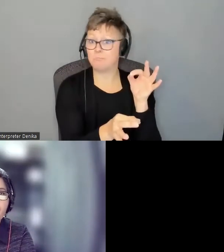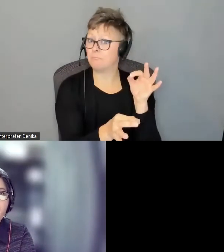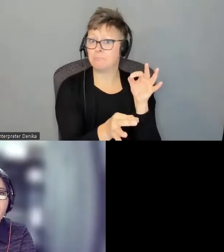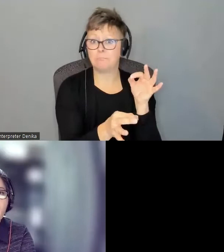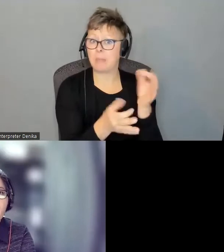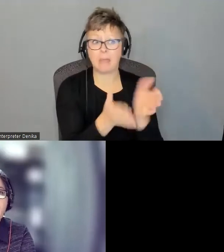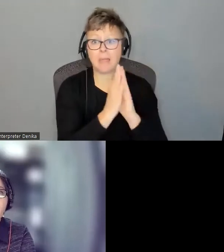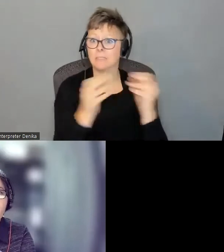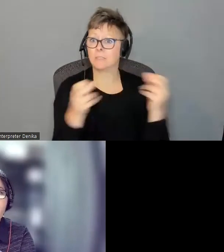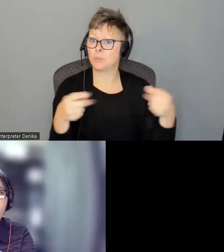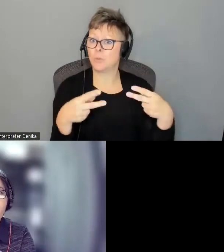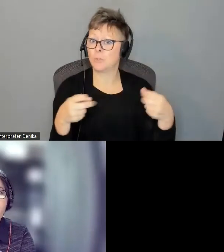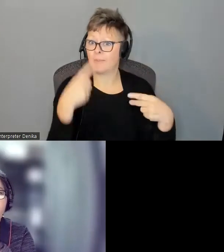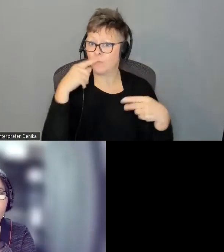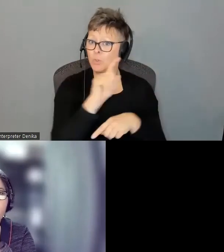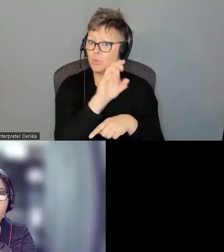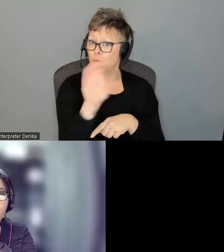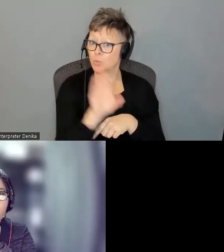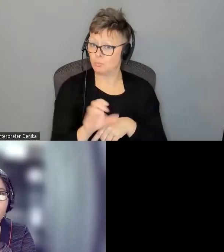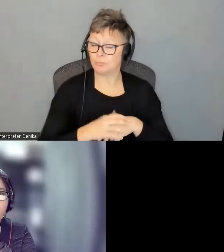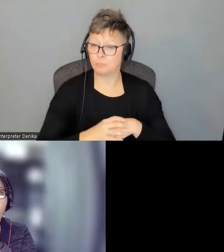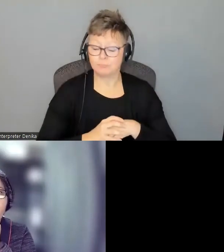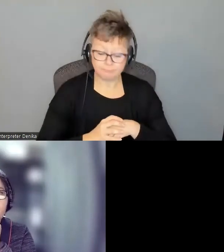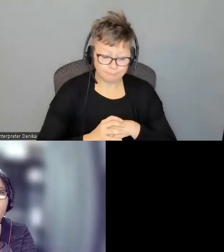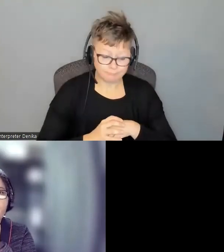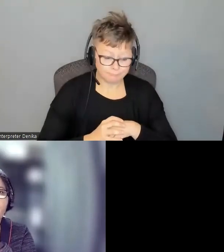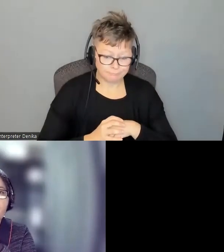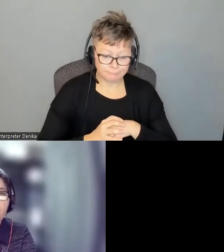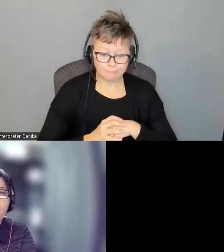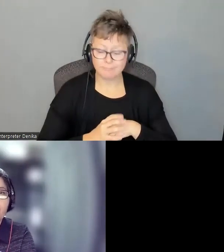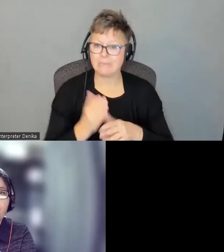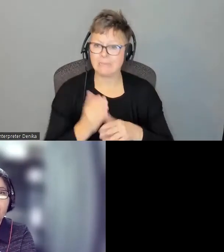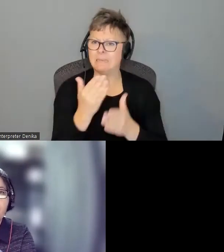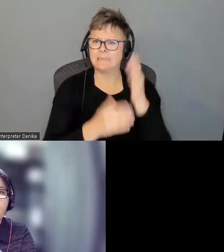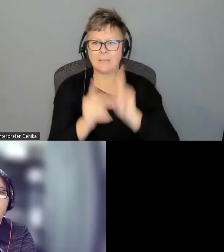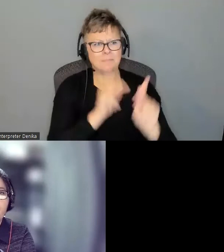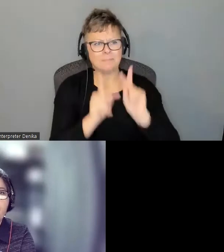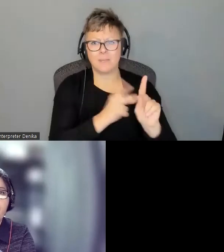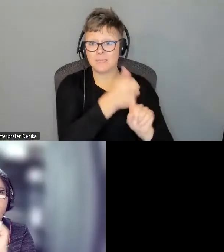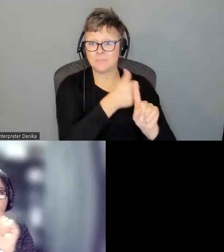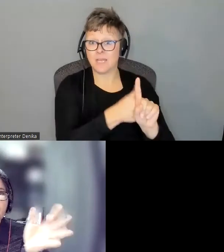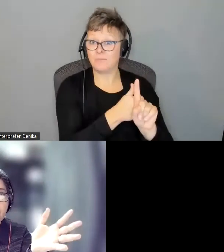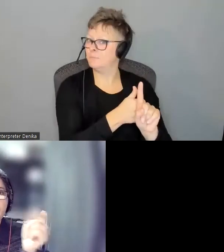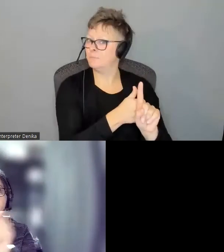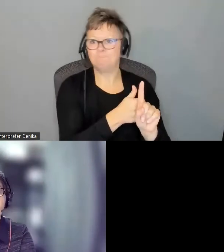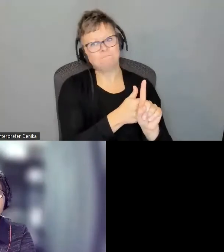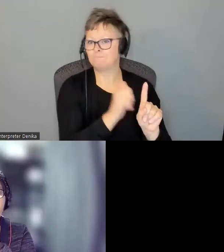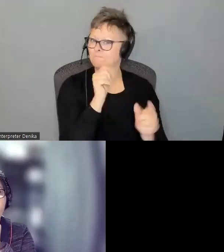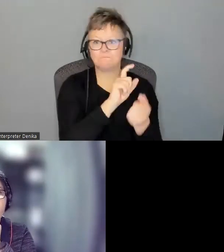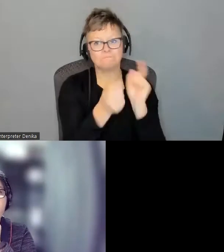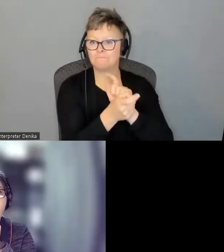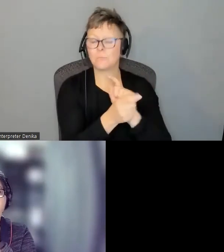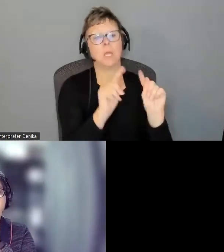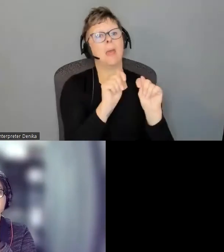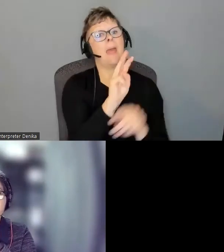Zoom. And so some of the people who were offering interviews would not change their platform from Teams to